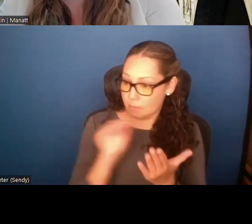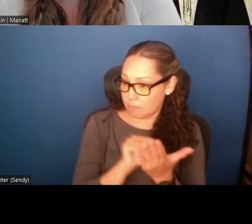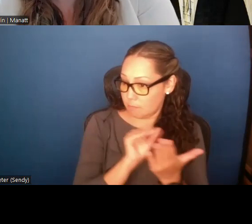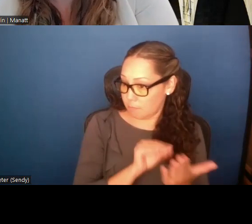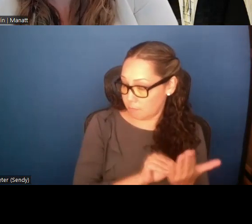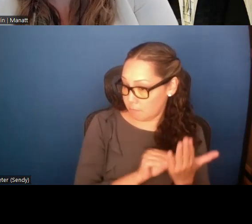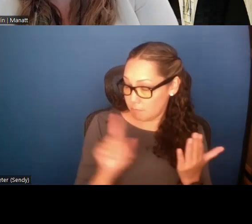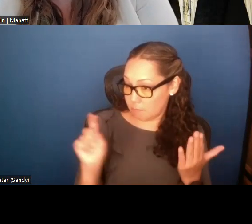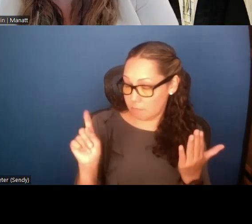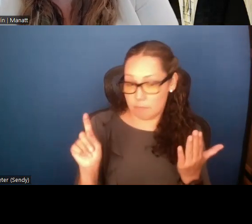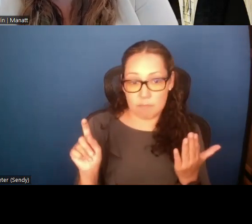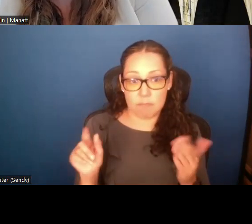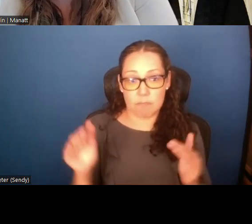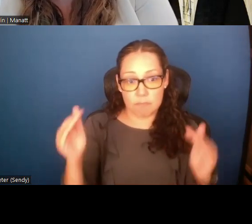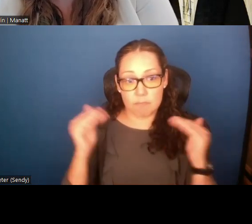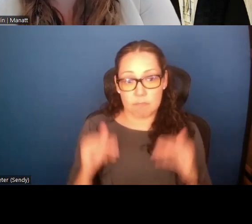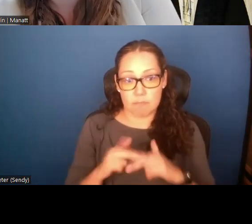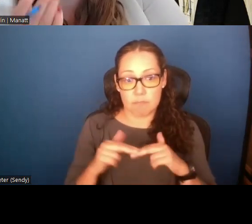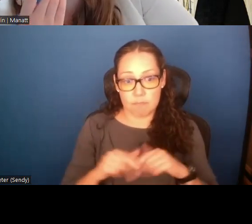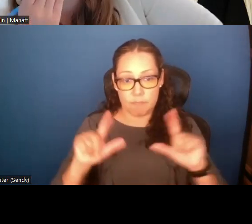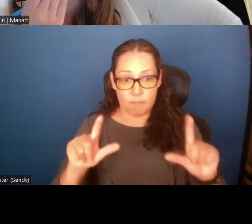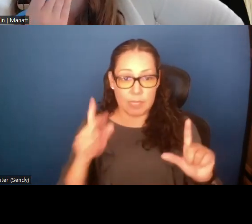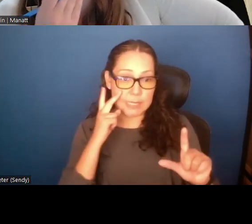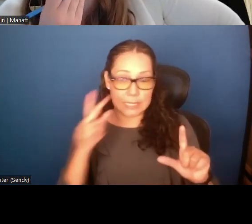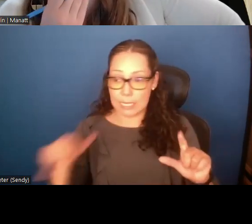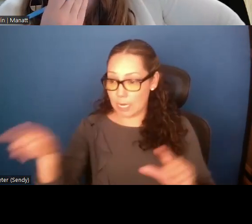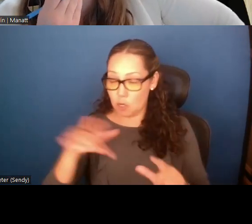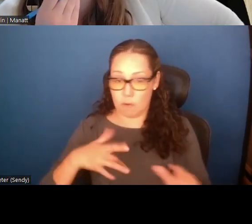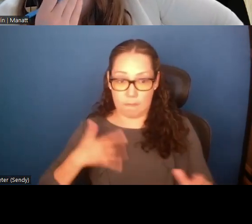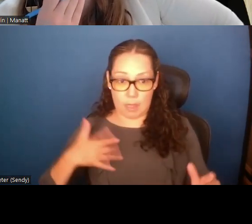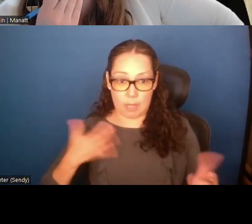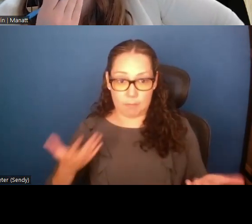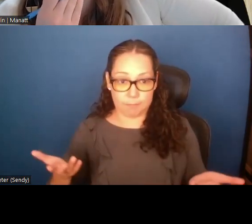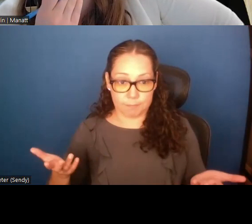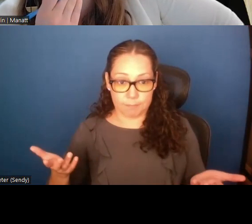Moving to the next slide, we'll start to take a look at how folks are feeling.